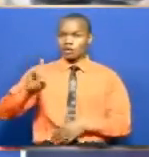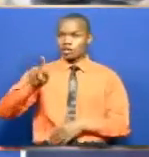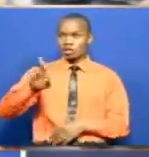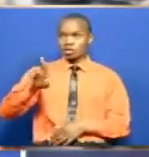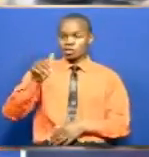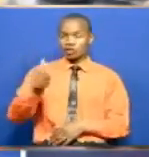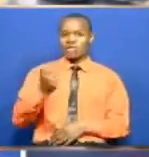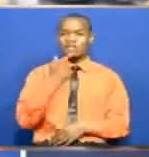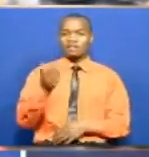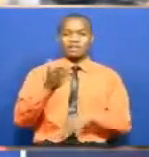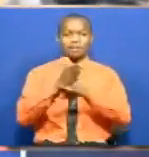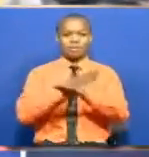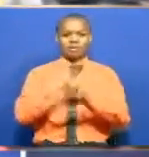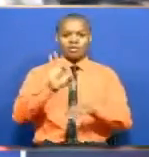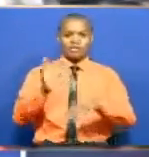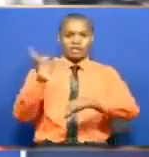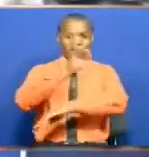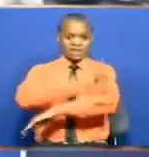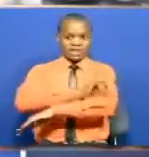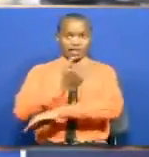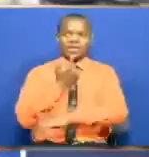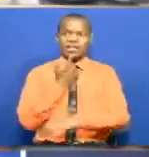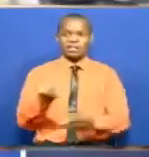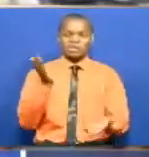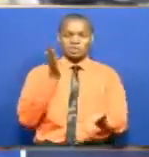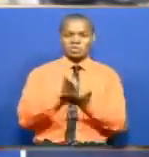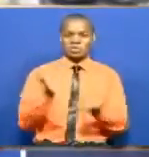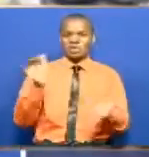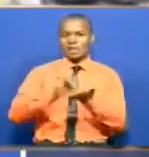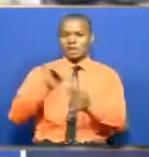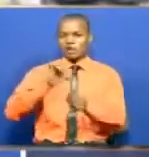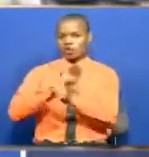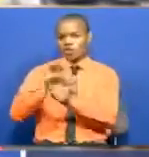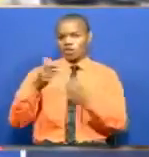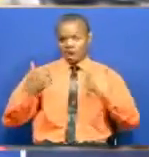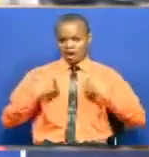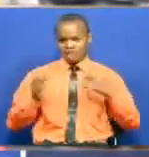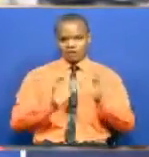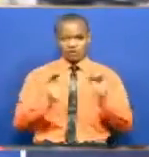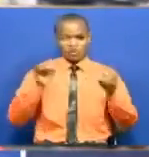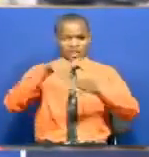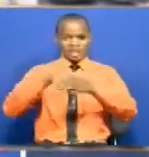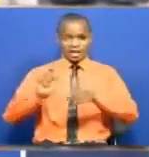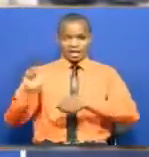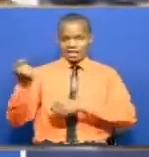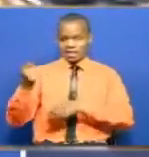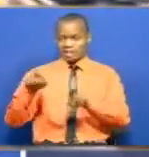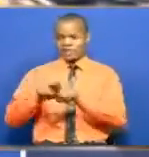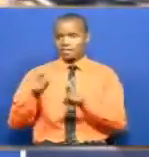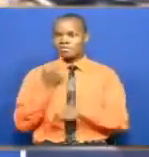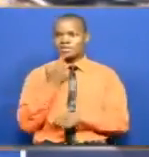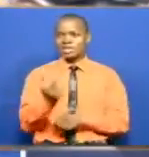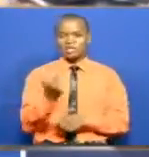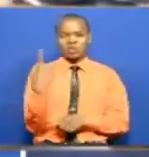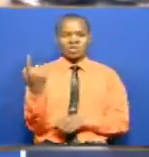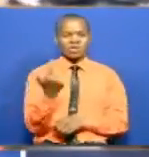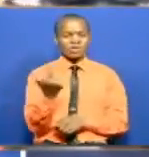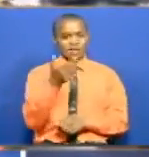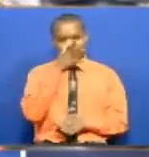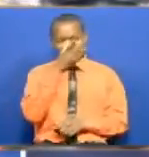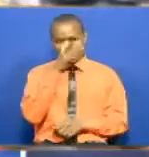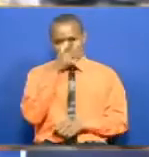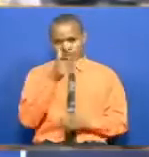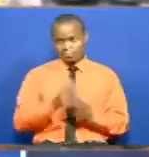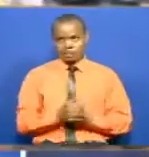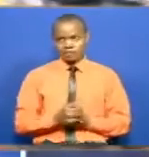tatu zilizopita, kuja kukanusha kwamba hakuna COVID Kenya, kwamba ni mambo ya ulagai,